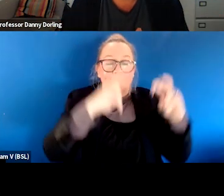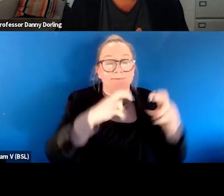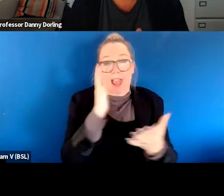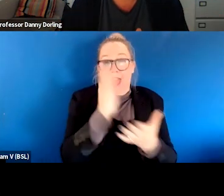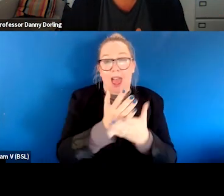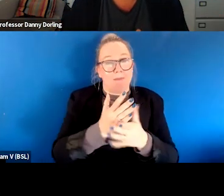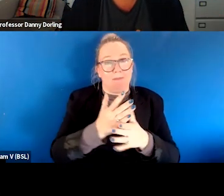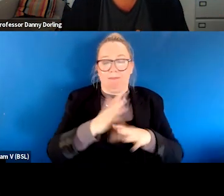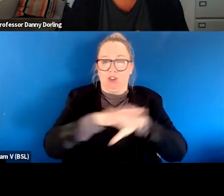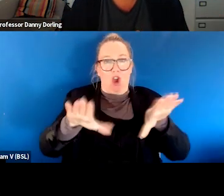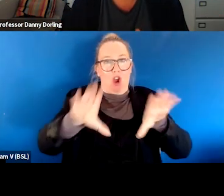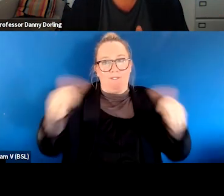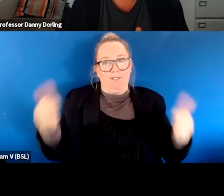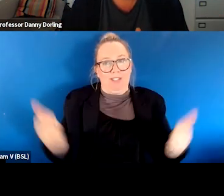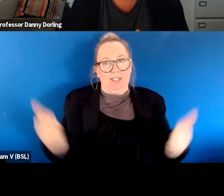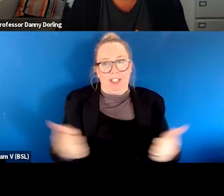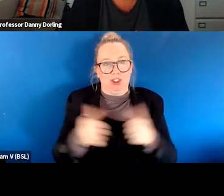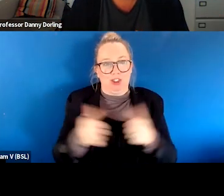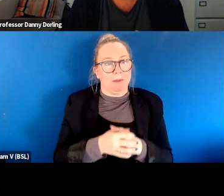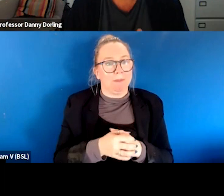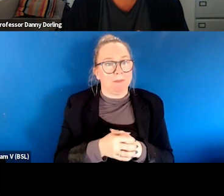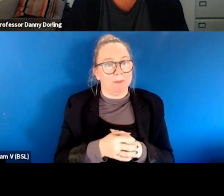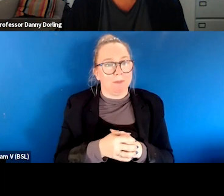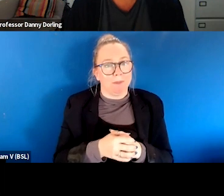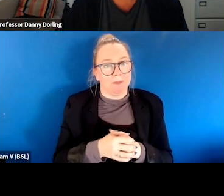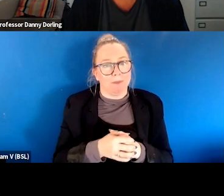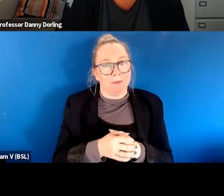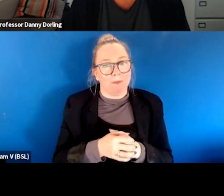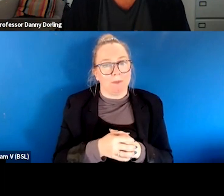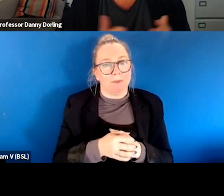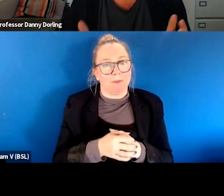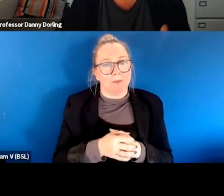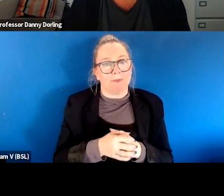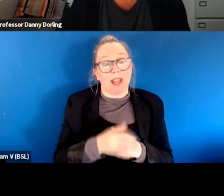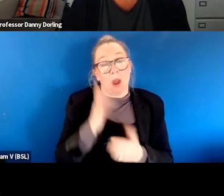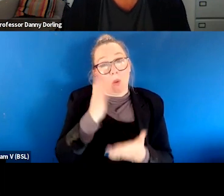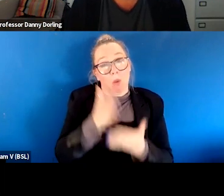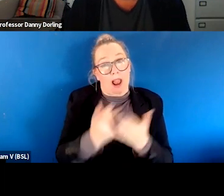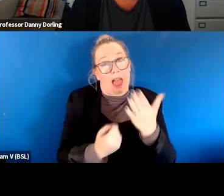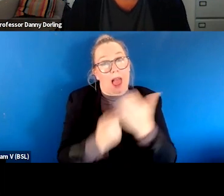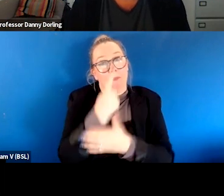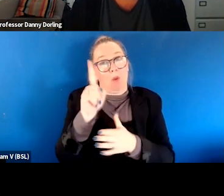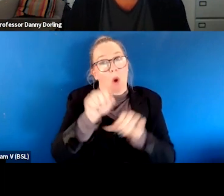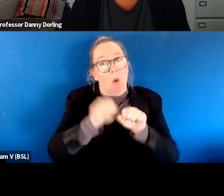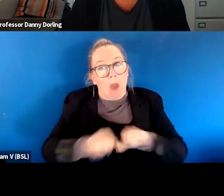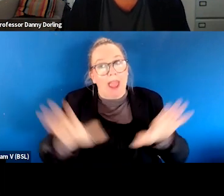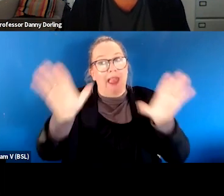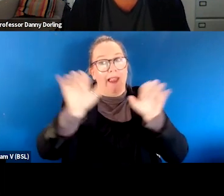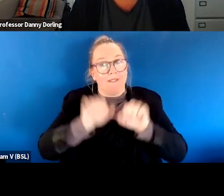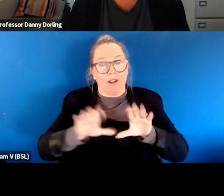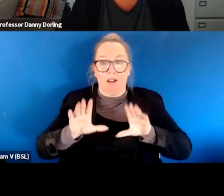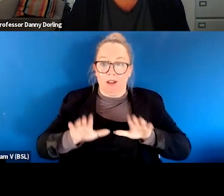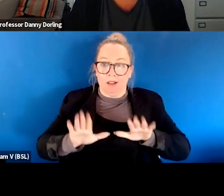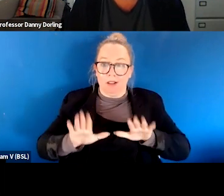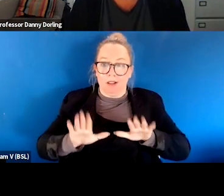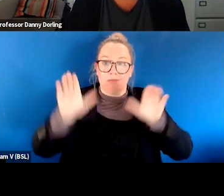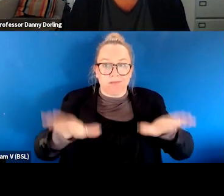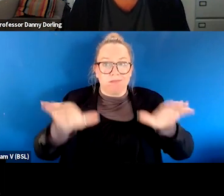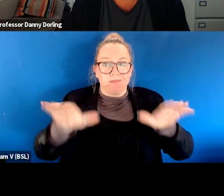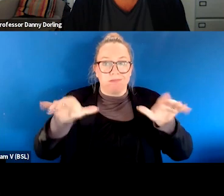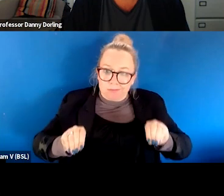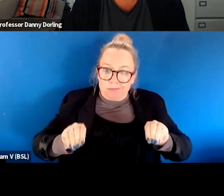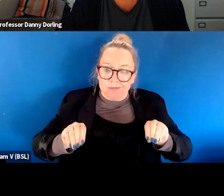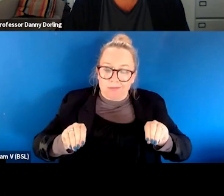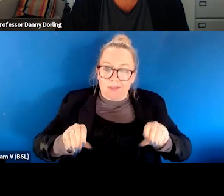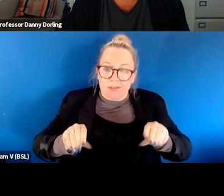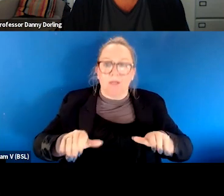Almost everybody expects us to have new waves, not necessarily caused by new variants.